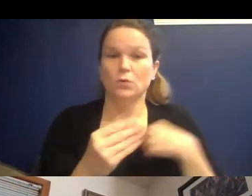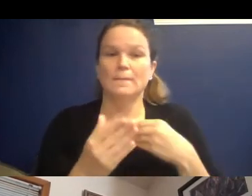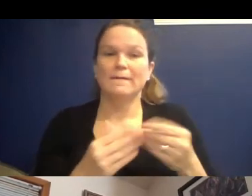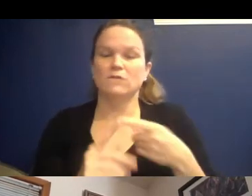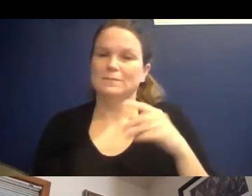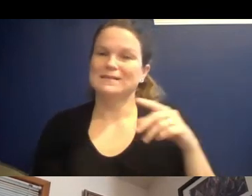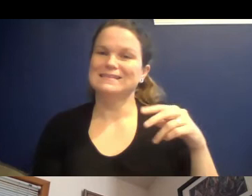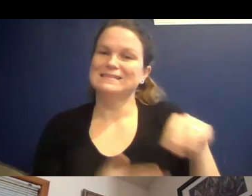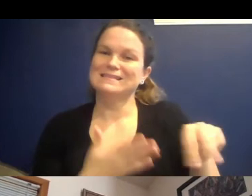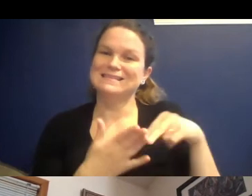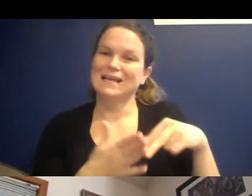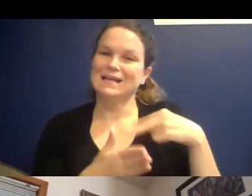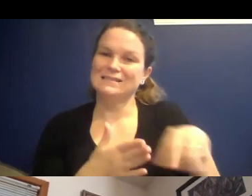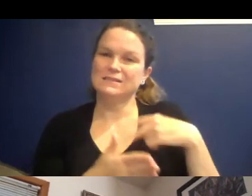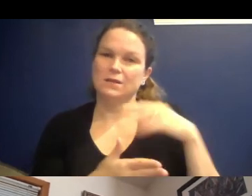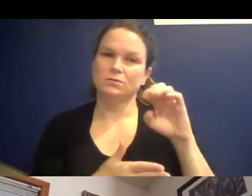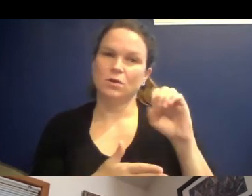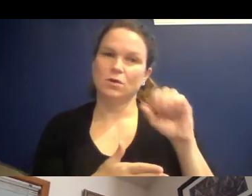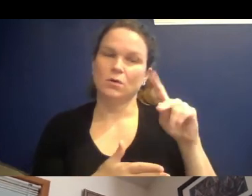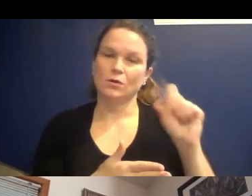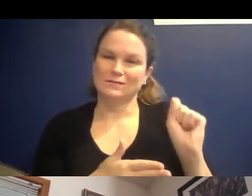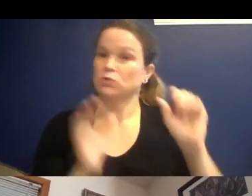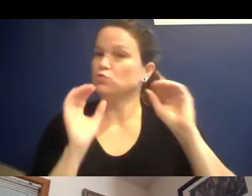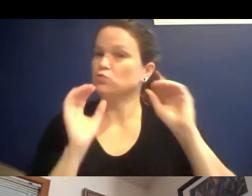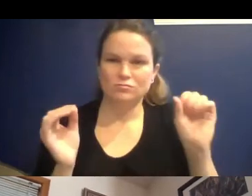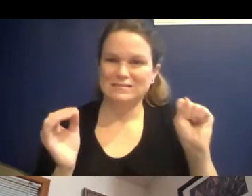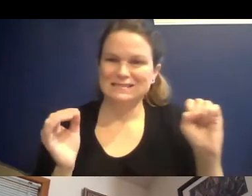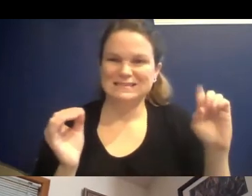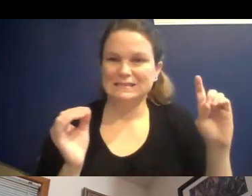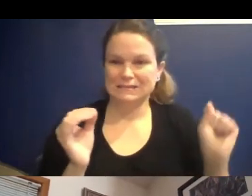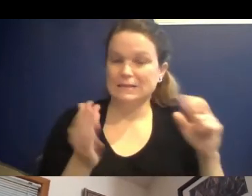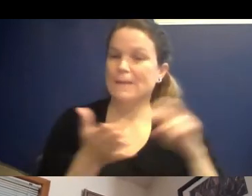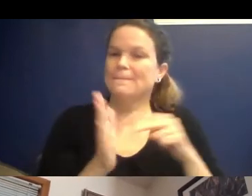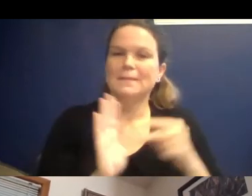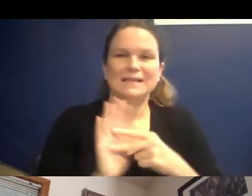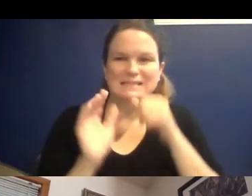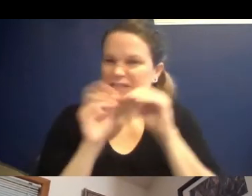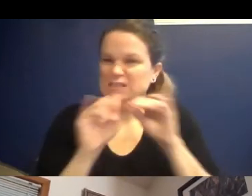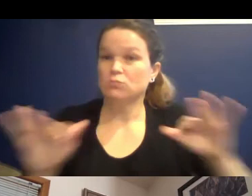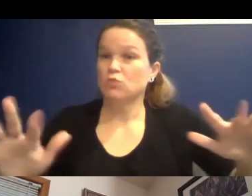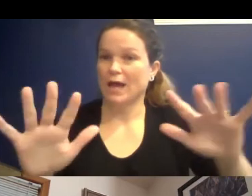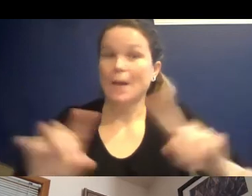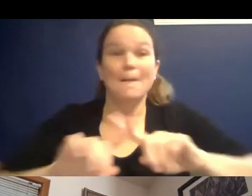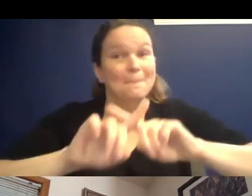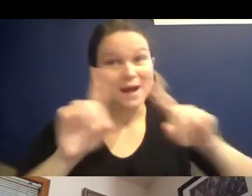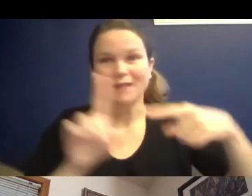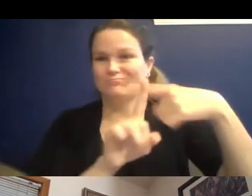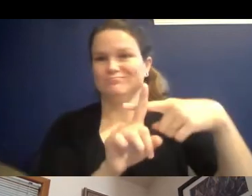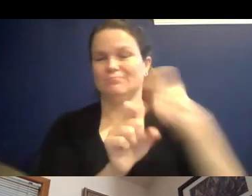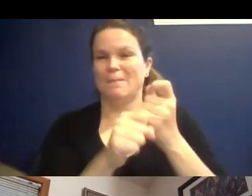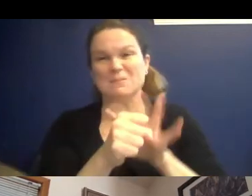Nursery, and it doesn't spread, but it certainly produces enough nectar to attract